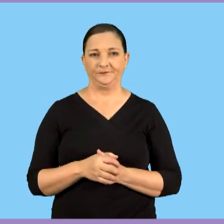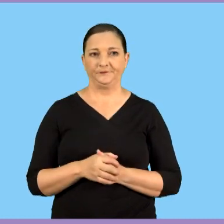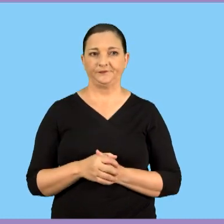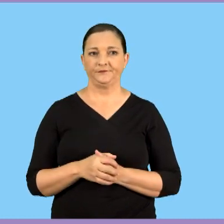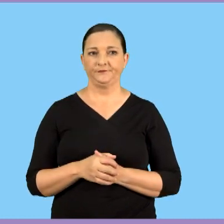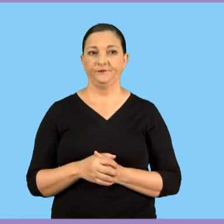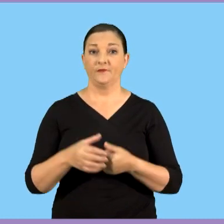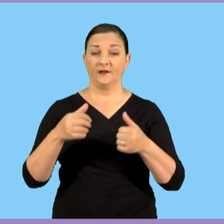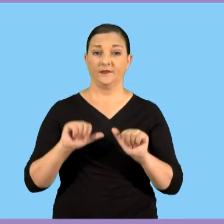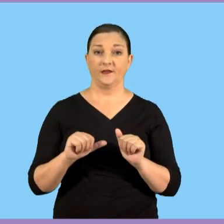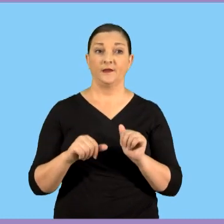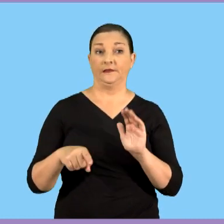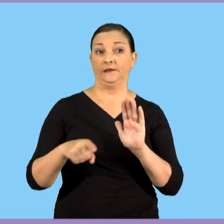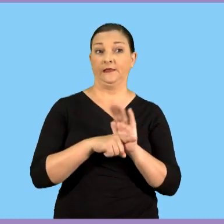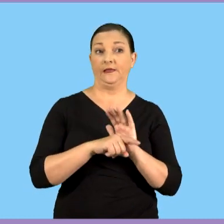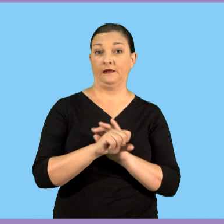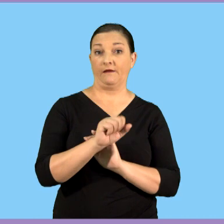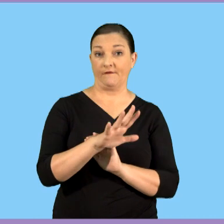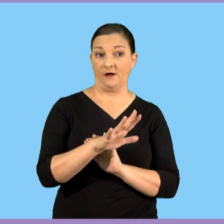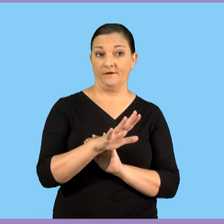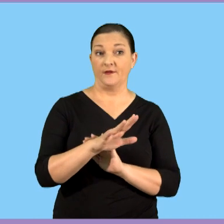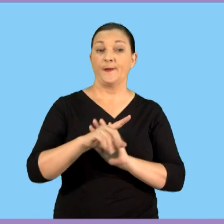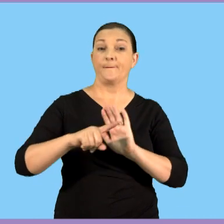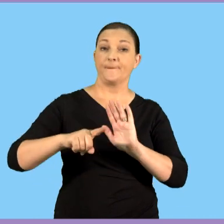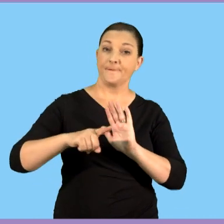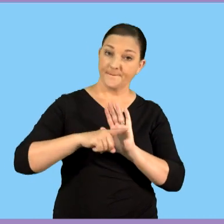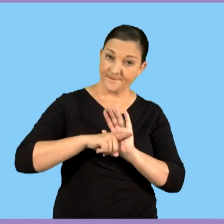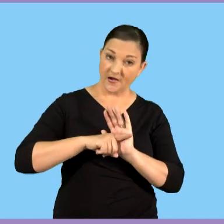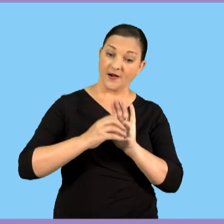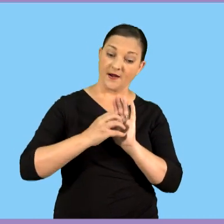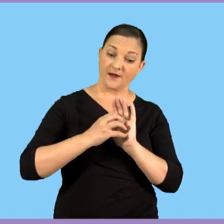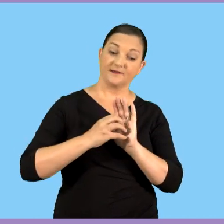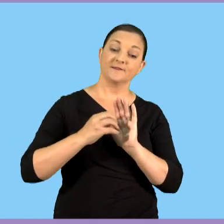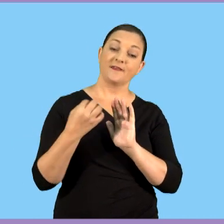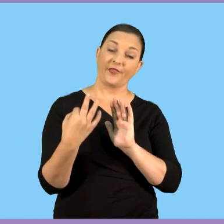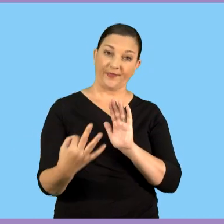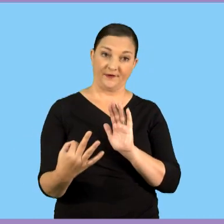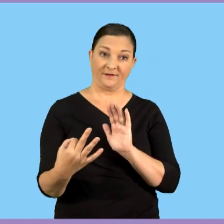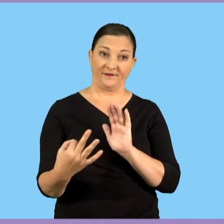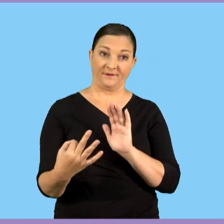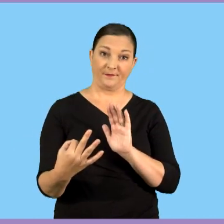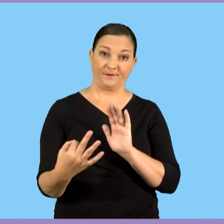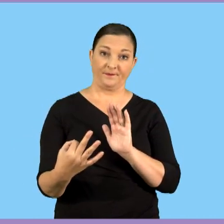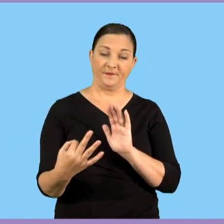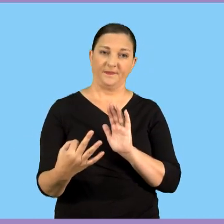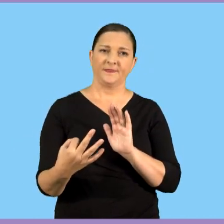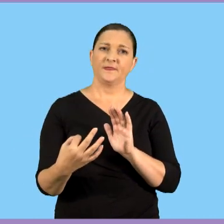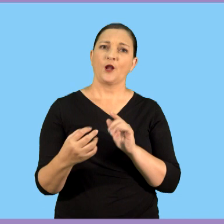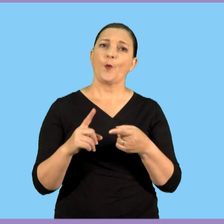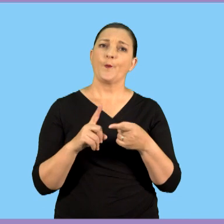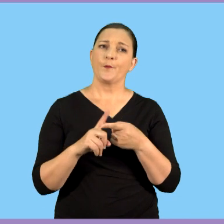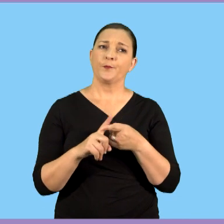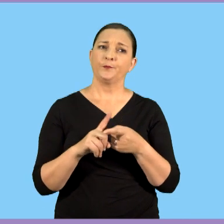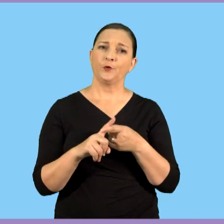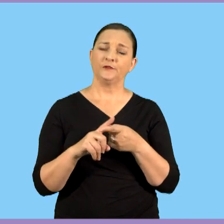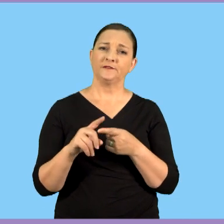8. Then we have a negative 5 minus a 3. And the additive inverse of a positive